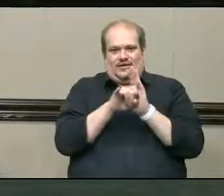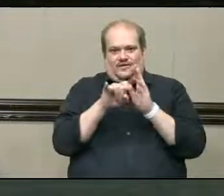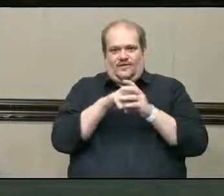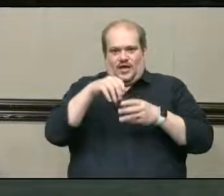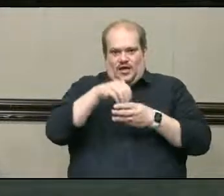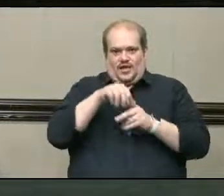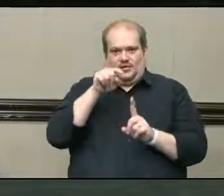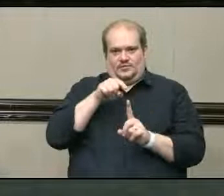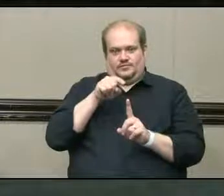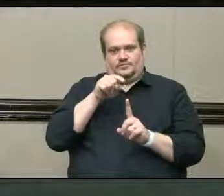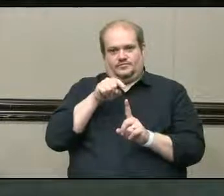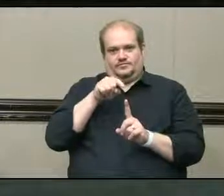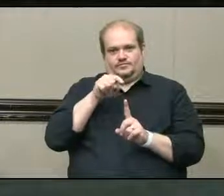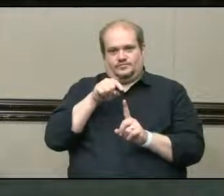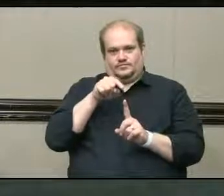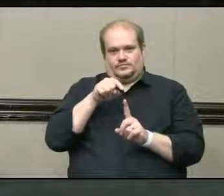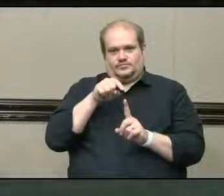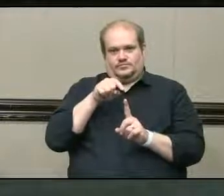in the